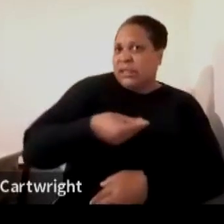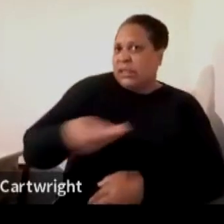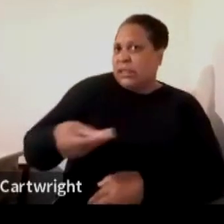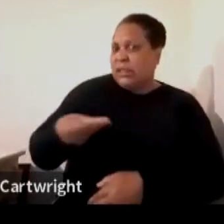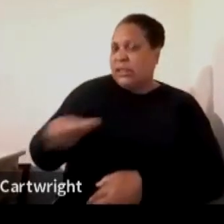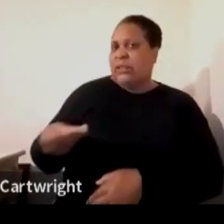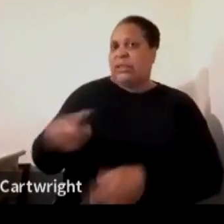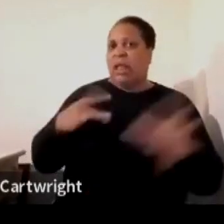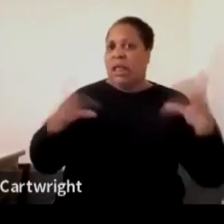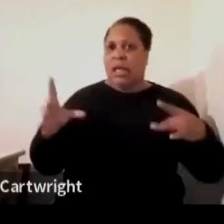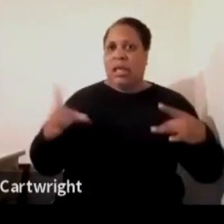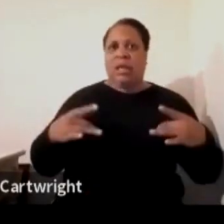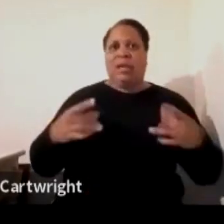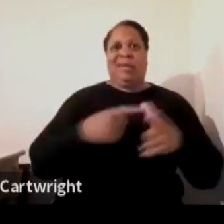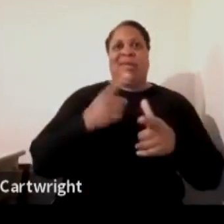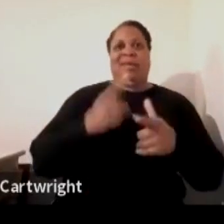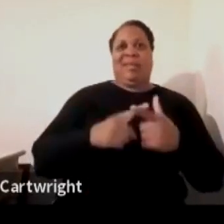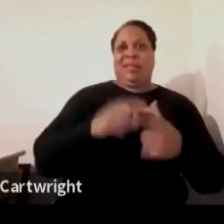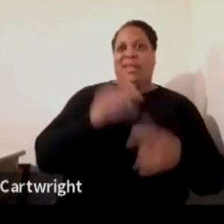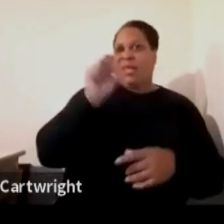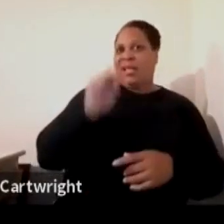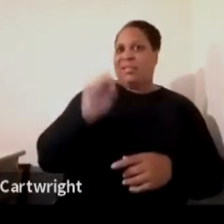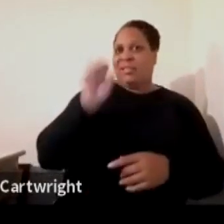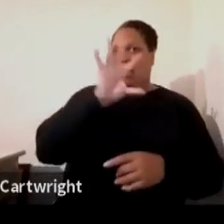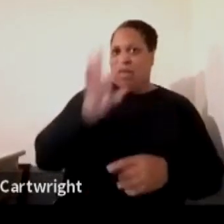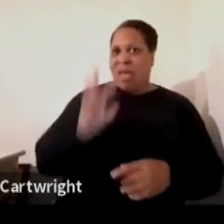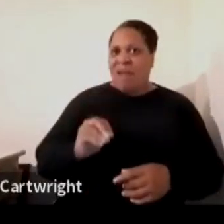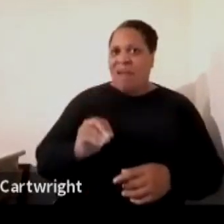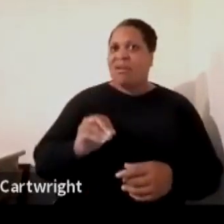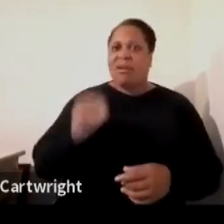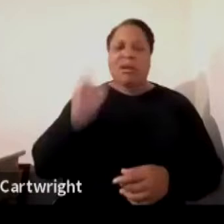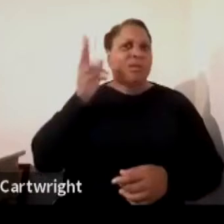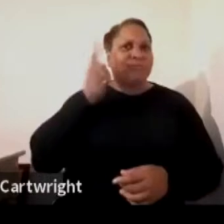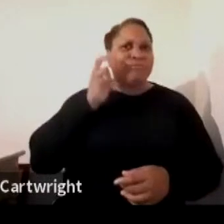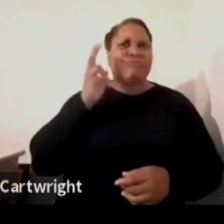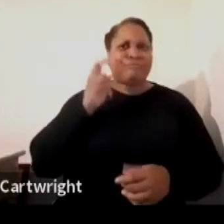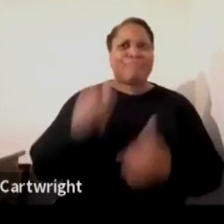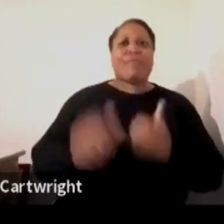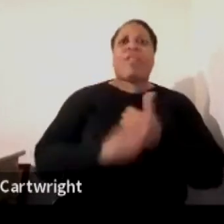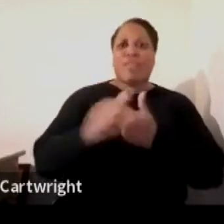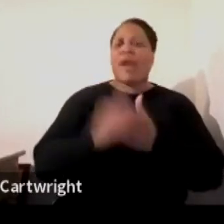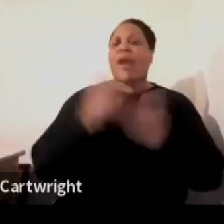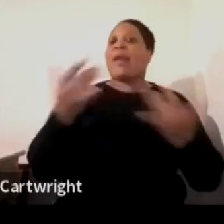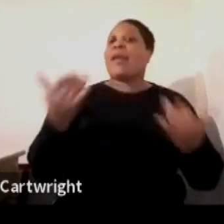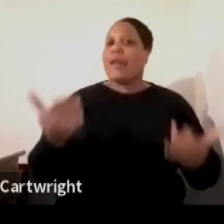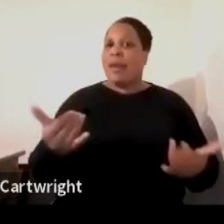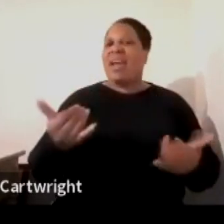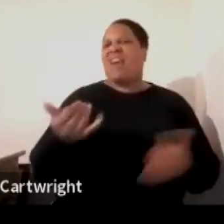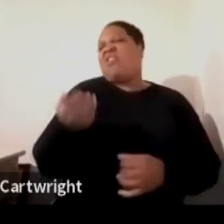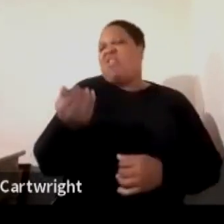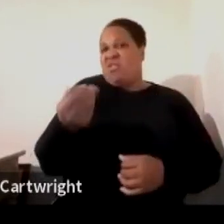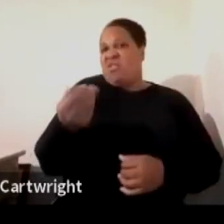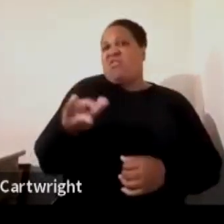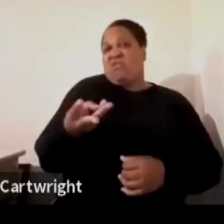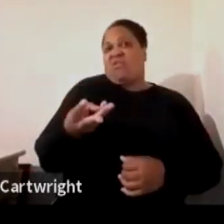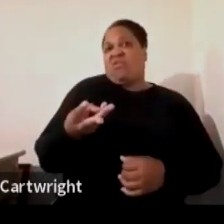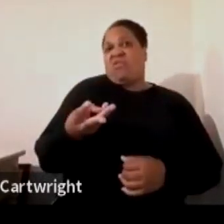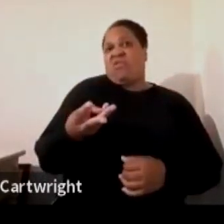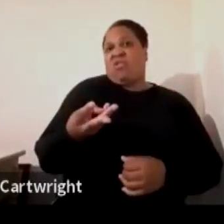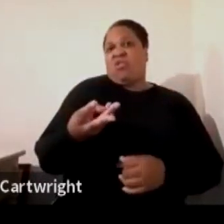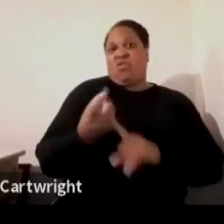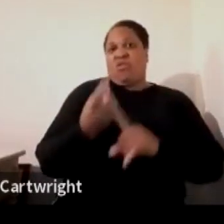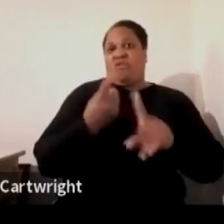South Africa that also seemed to be, a threat. And now we've heard of a few that are emerging from